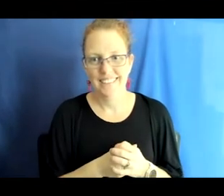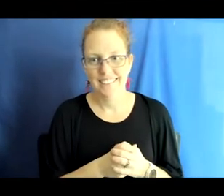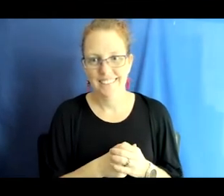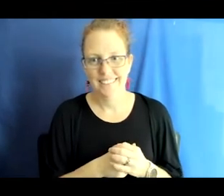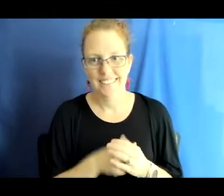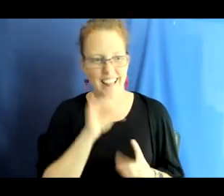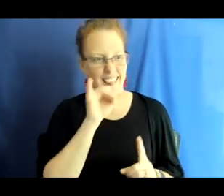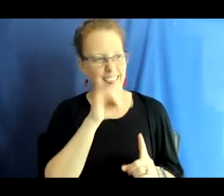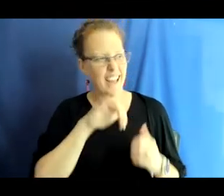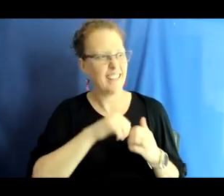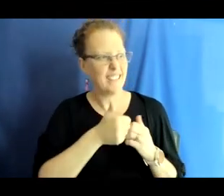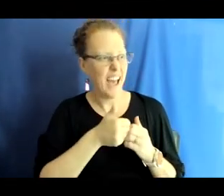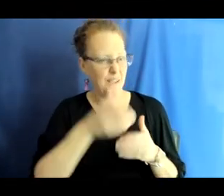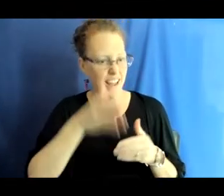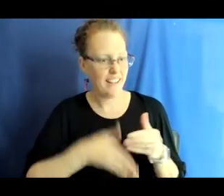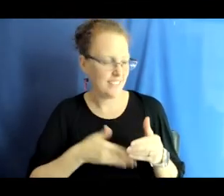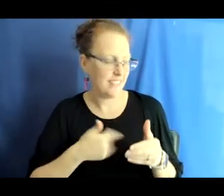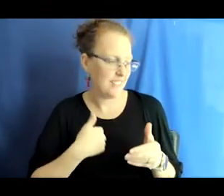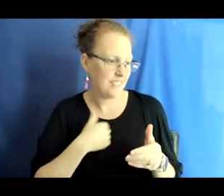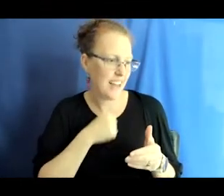how the journey ended.